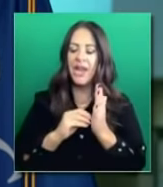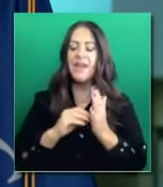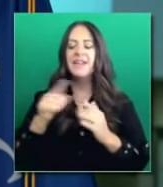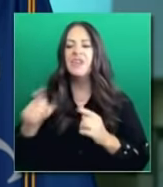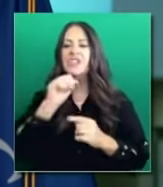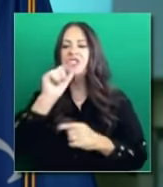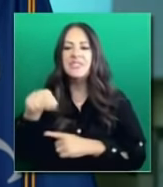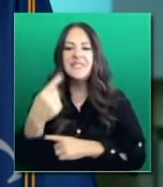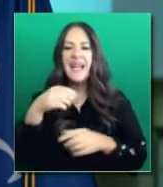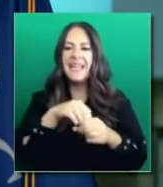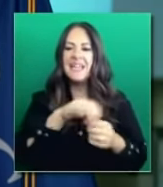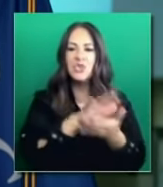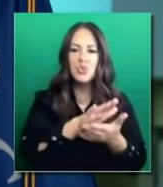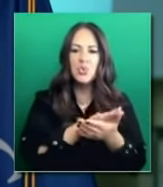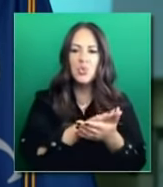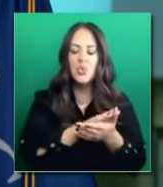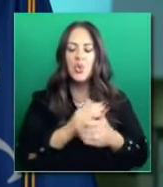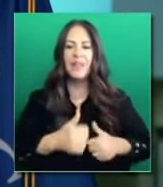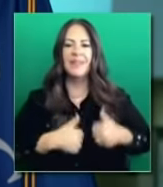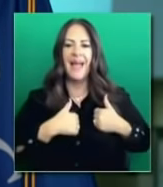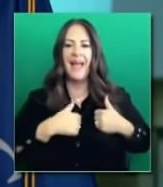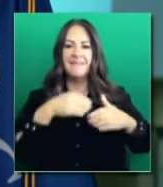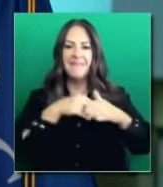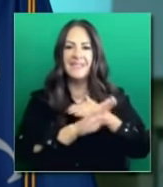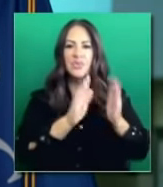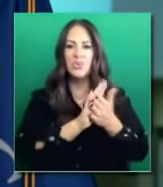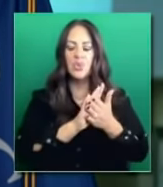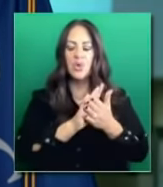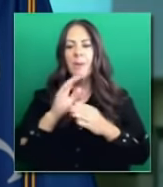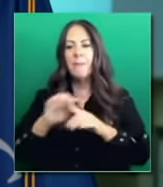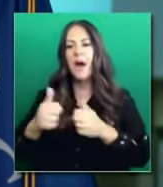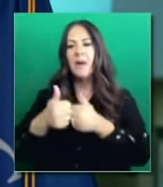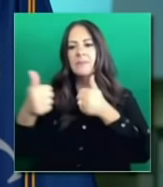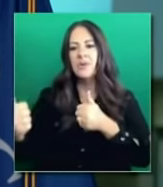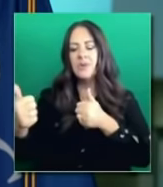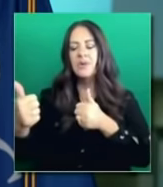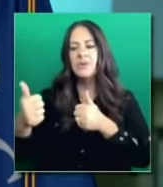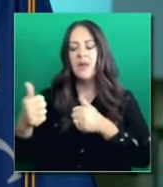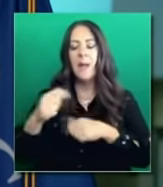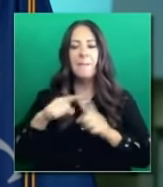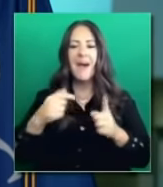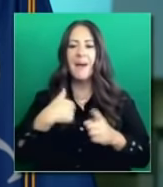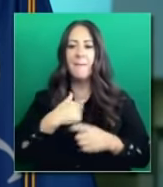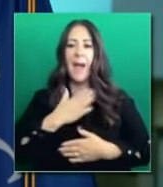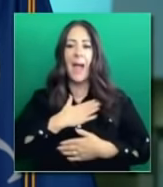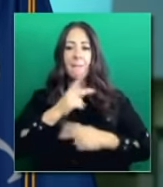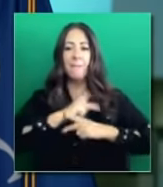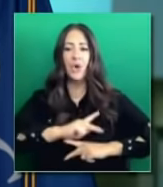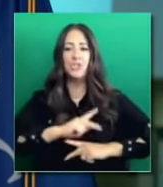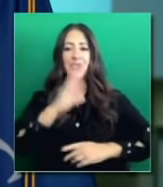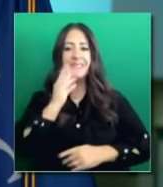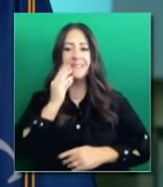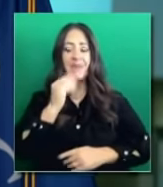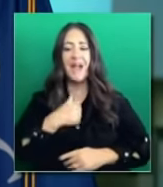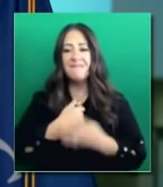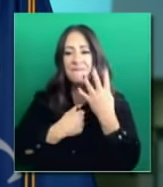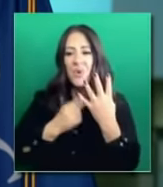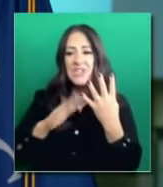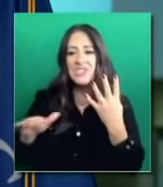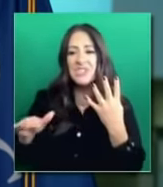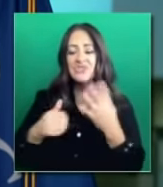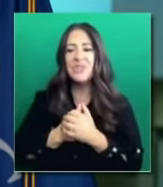through distance learning. And I just would note, just on a personal level, with four different kids, four different experiences, no two expressions